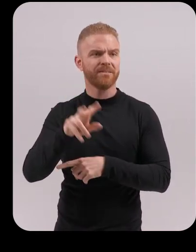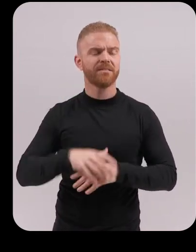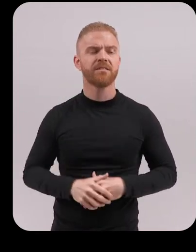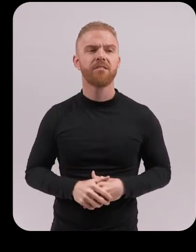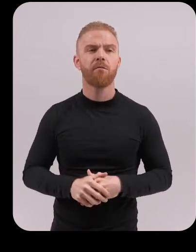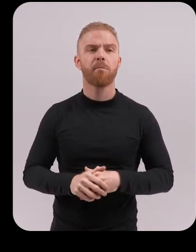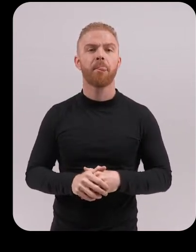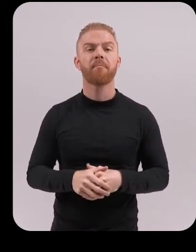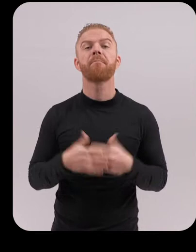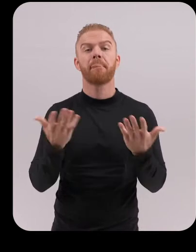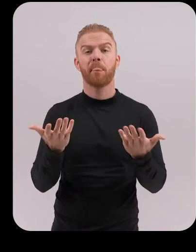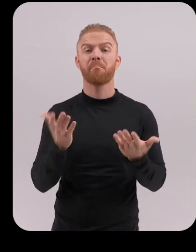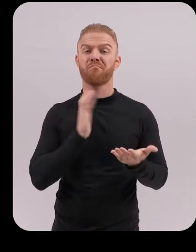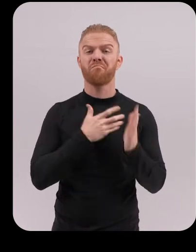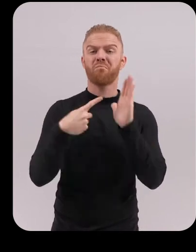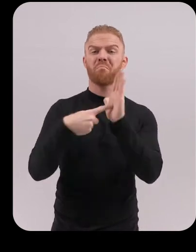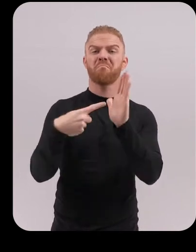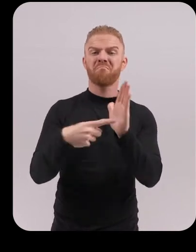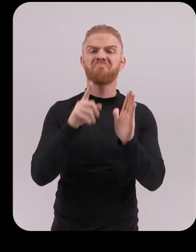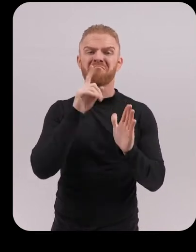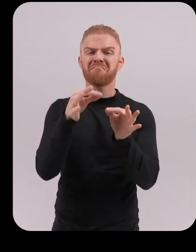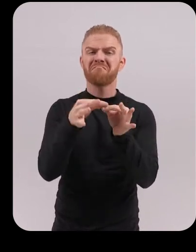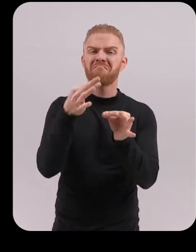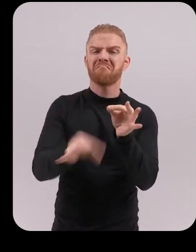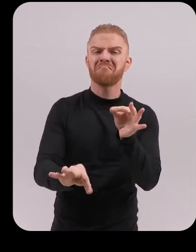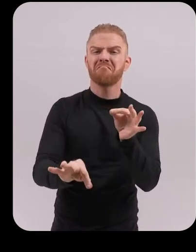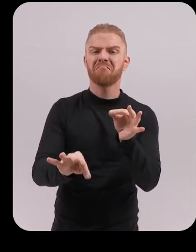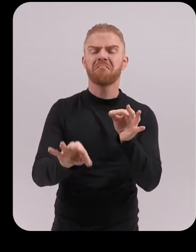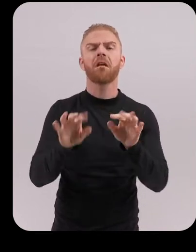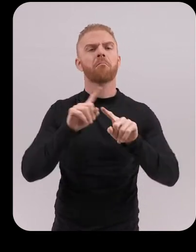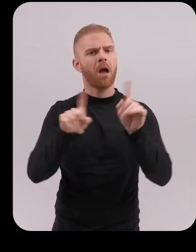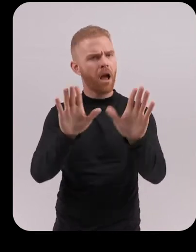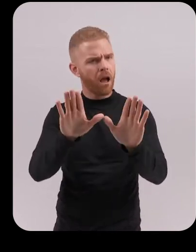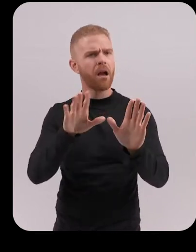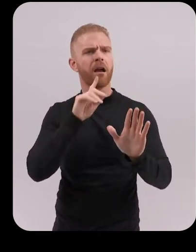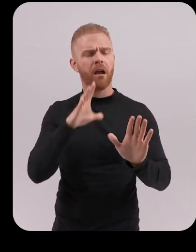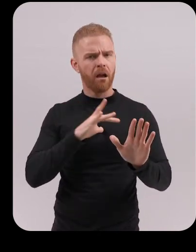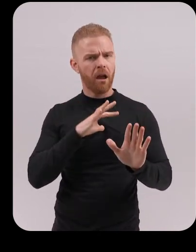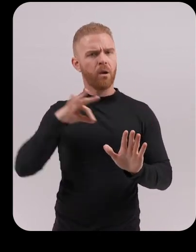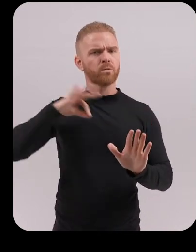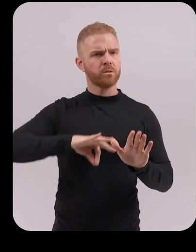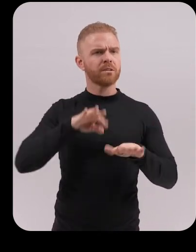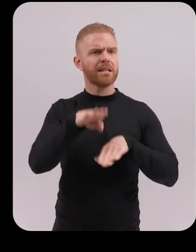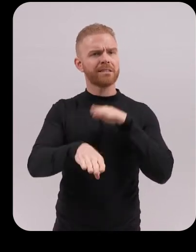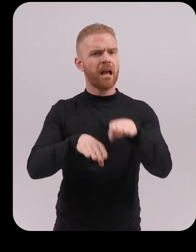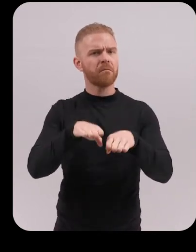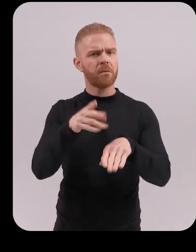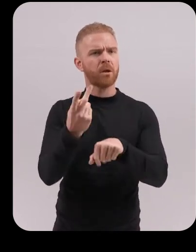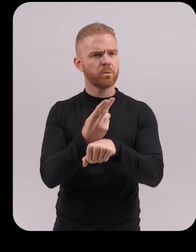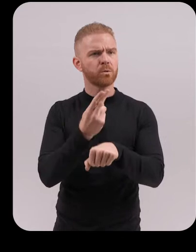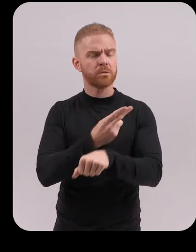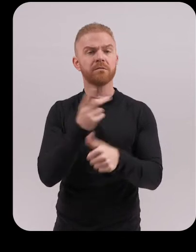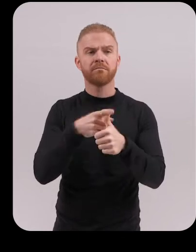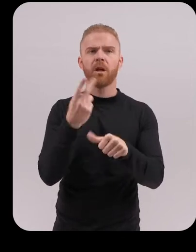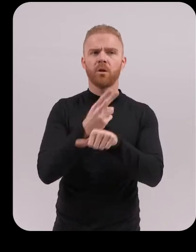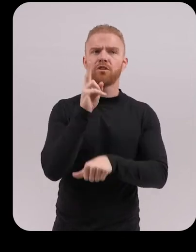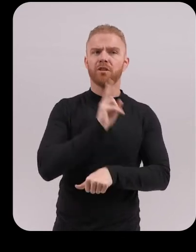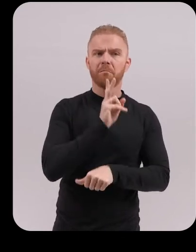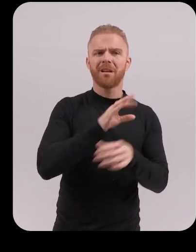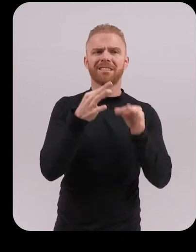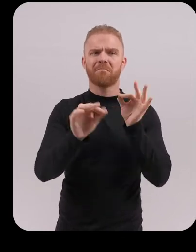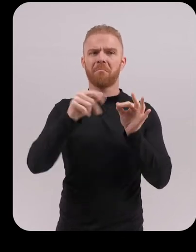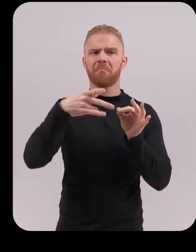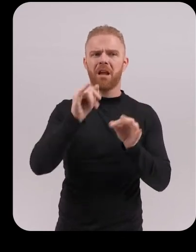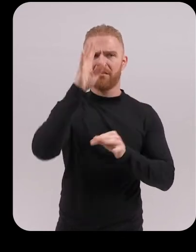ai.google.dev. And while this is a quick demo, it shows useful steps that you can take to use Gemini and our simple APIs to create synthetic data